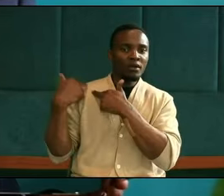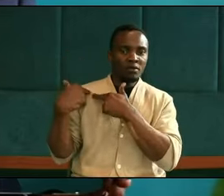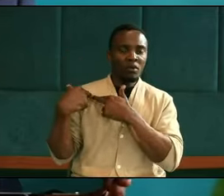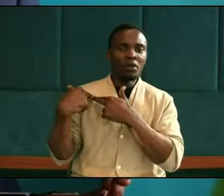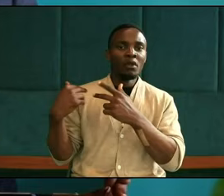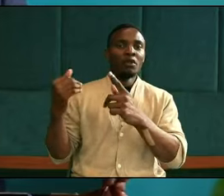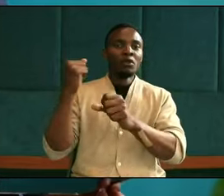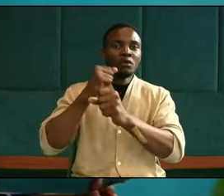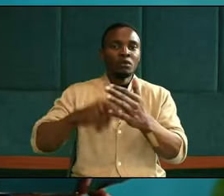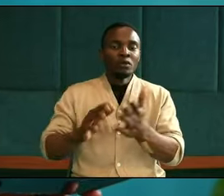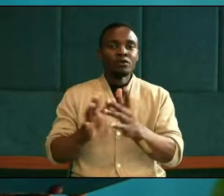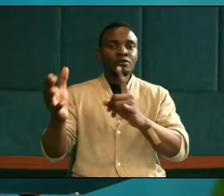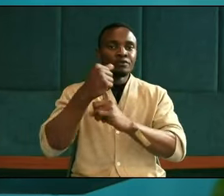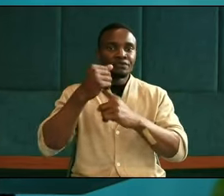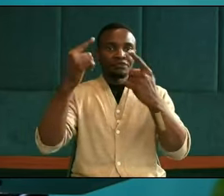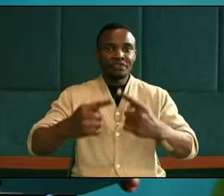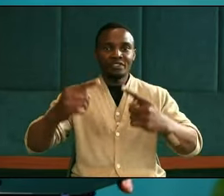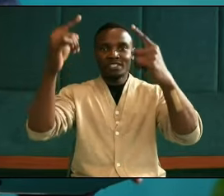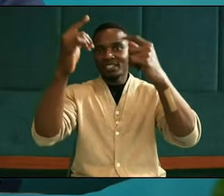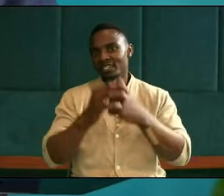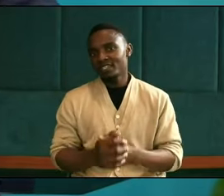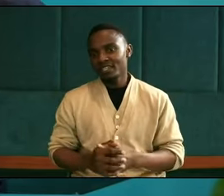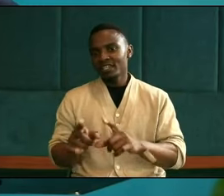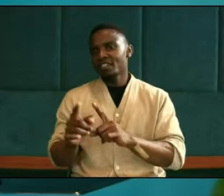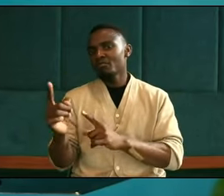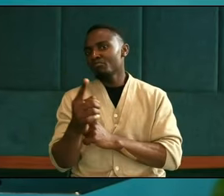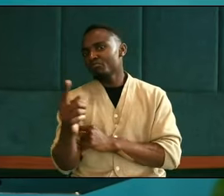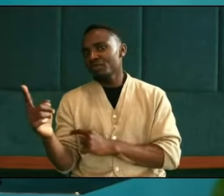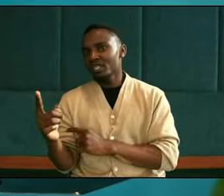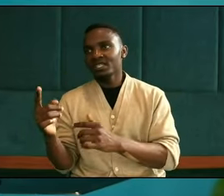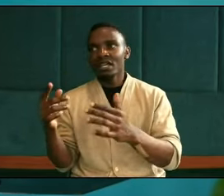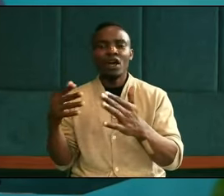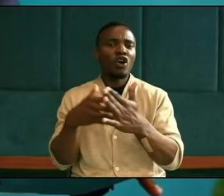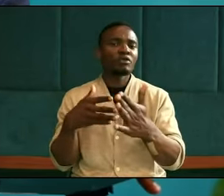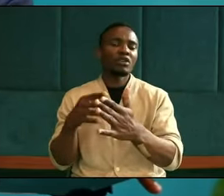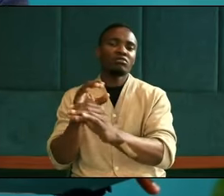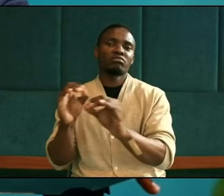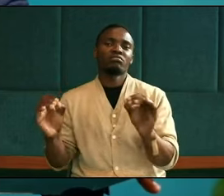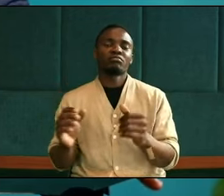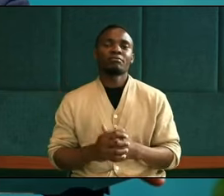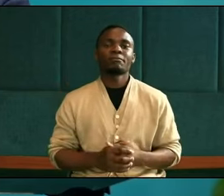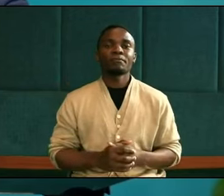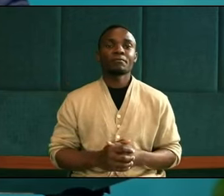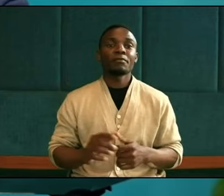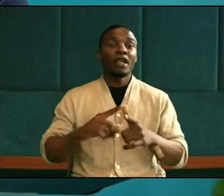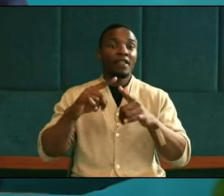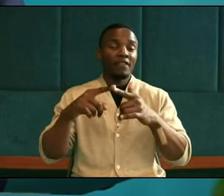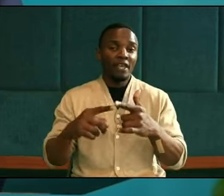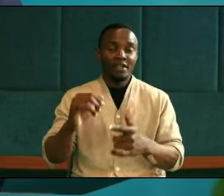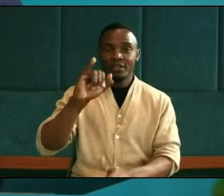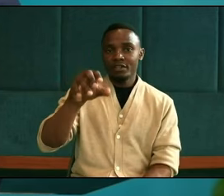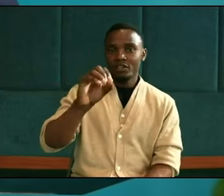success. These are not just obstacles. They are stepping stones to success. And so